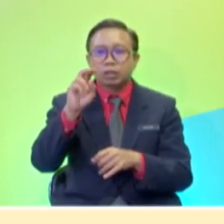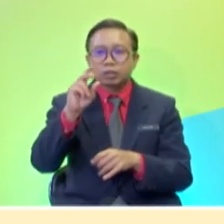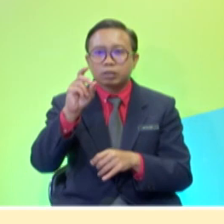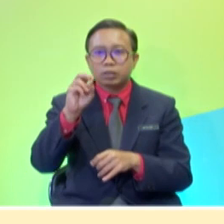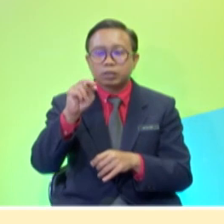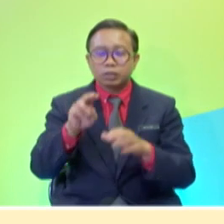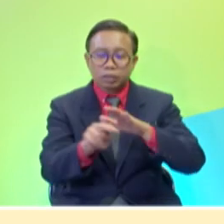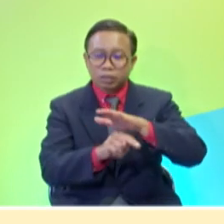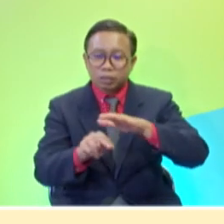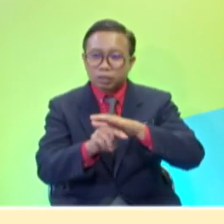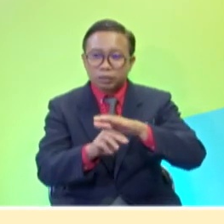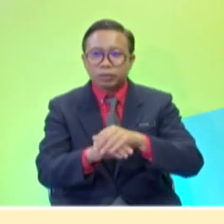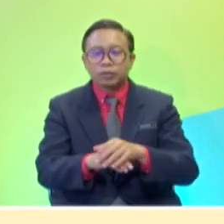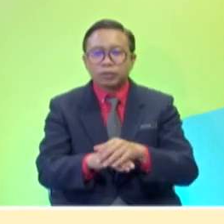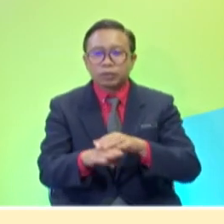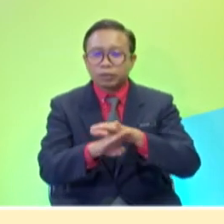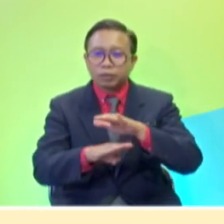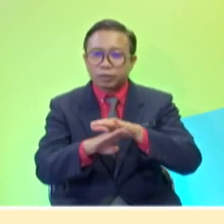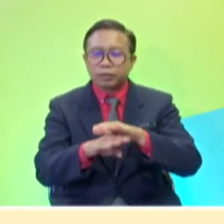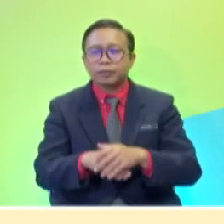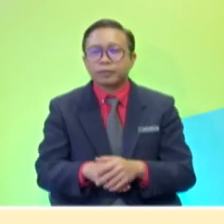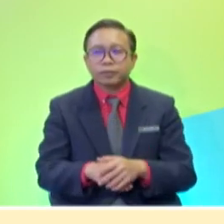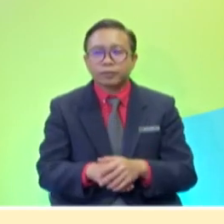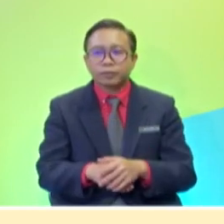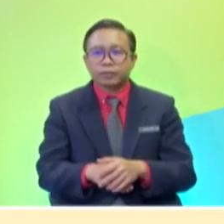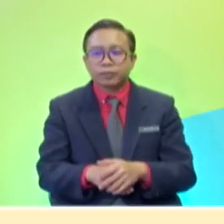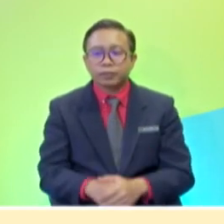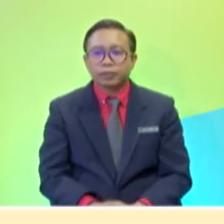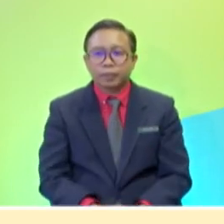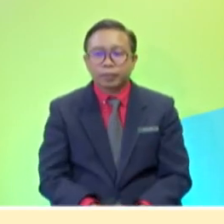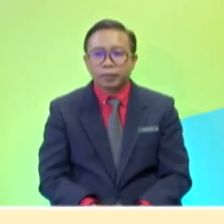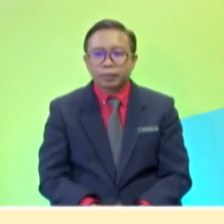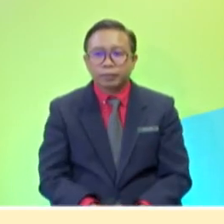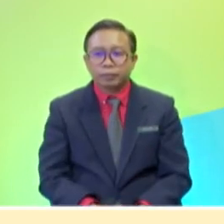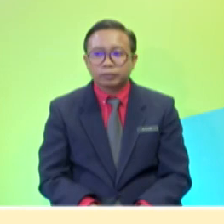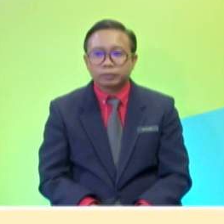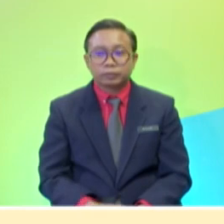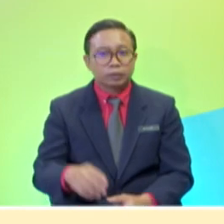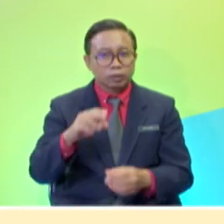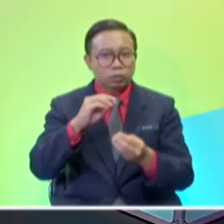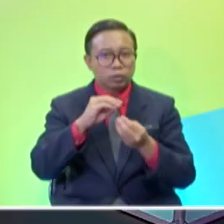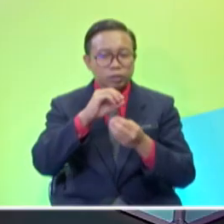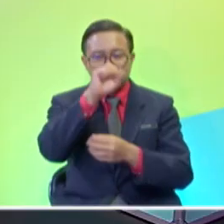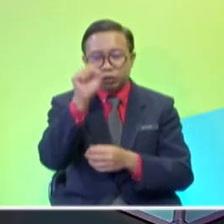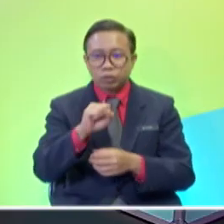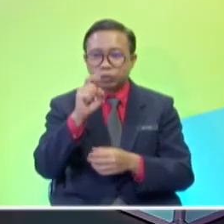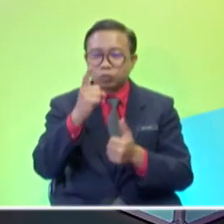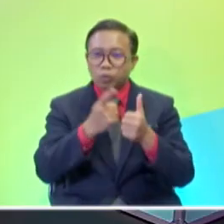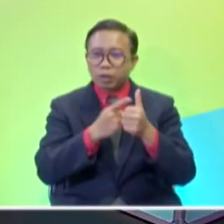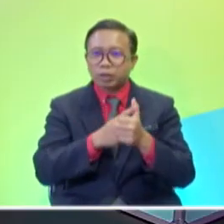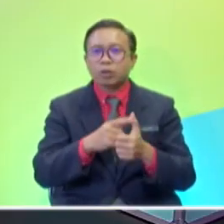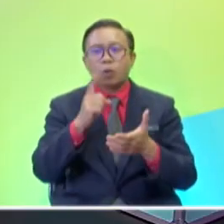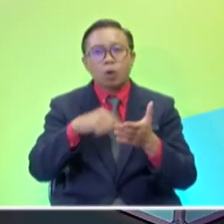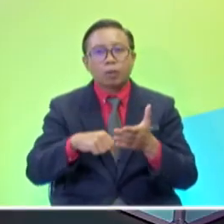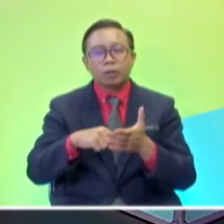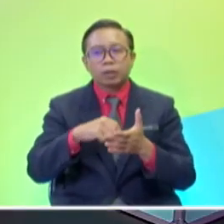and sat on a tube. Okay, all right, great. That's for question 1. What about question